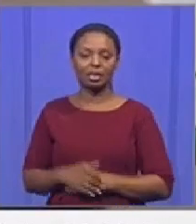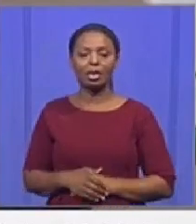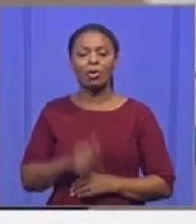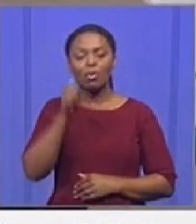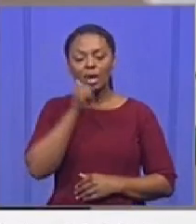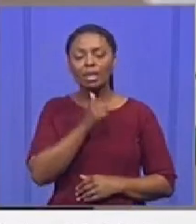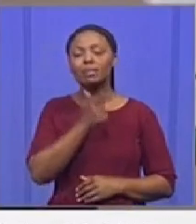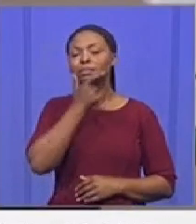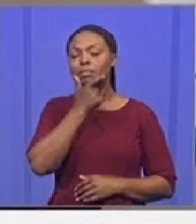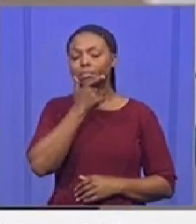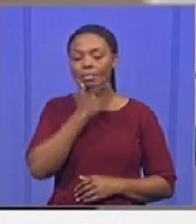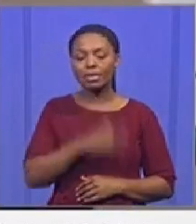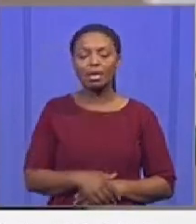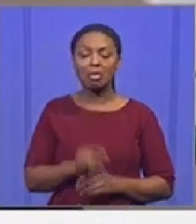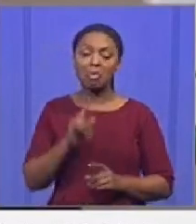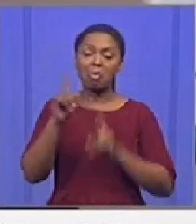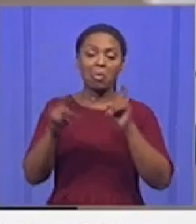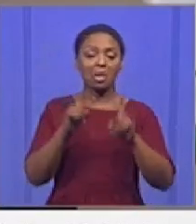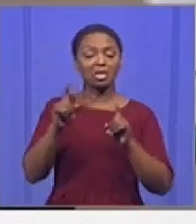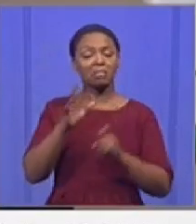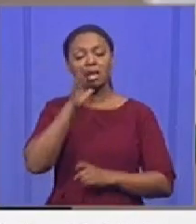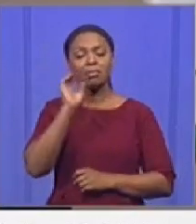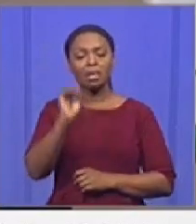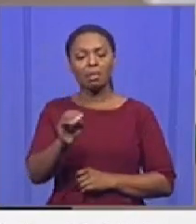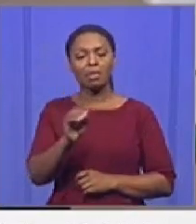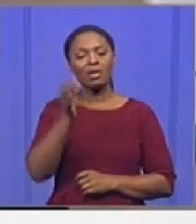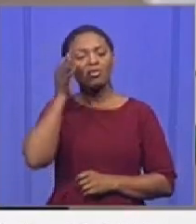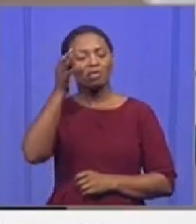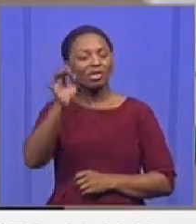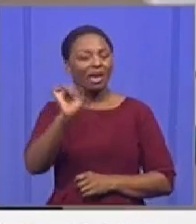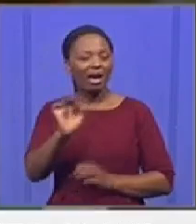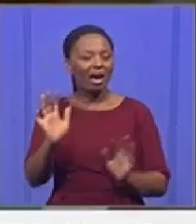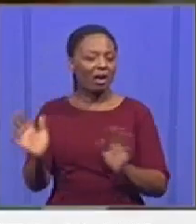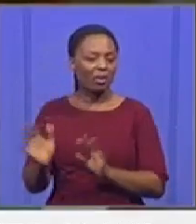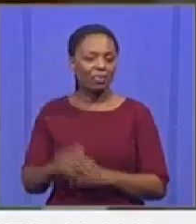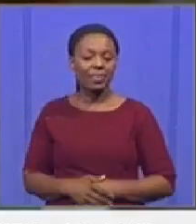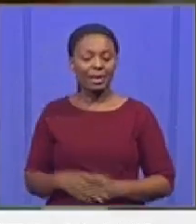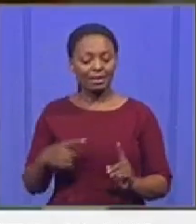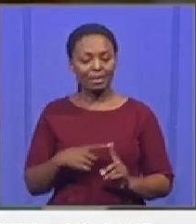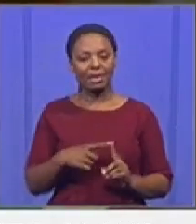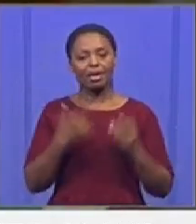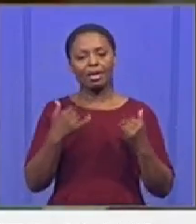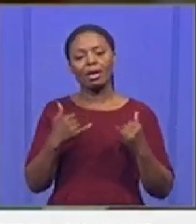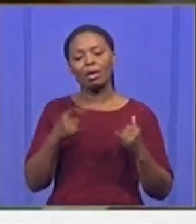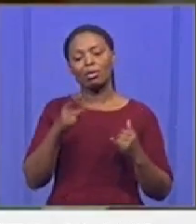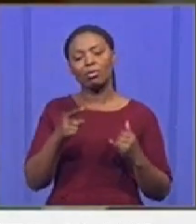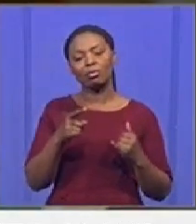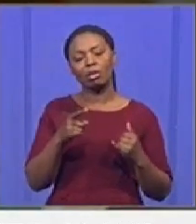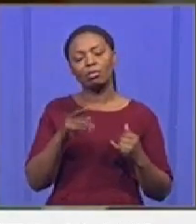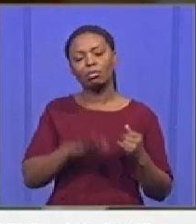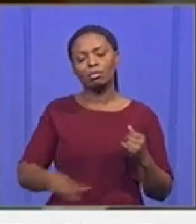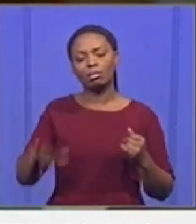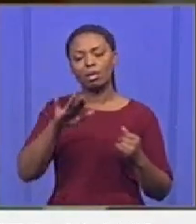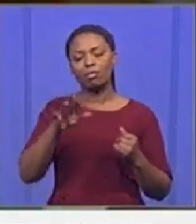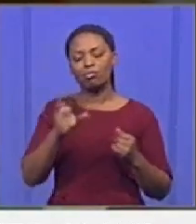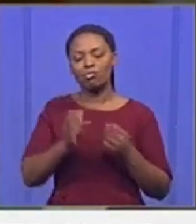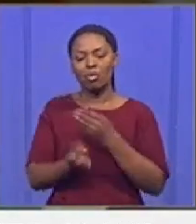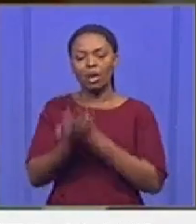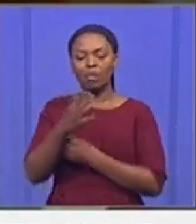Sedimonthole. Go nnile le dipotso di le dintsi malebana le bokamoso jwa gagwe. Mabuza o totobaditswe kwa phitlhong kwa Mpumalanga gore o